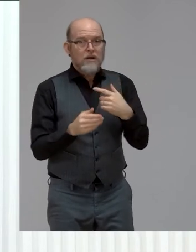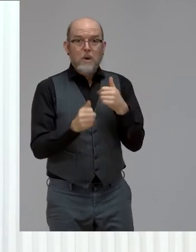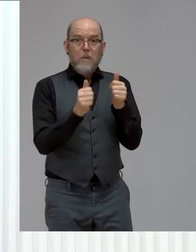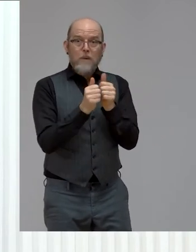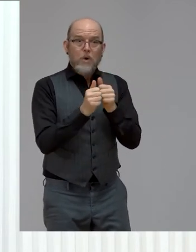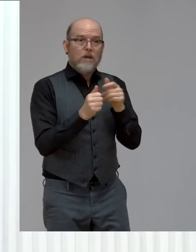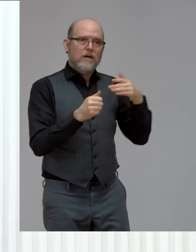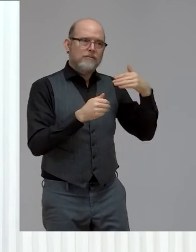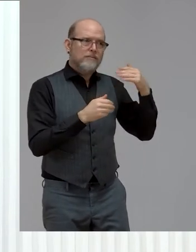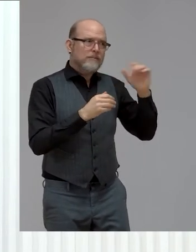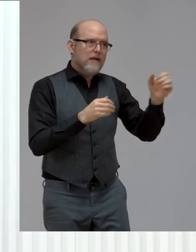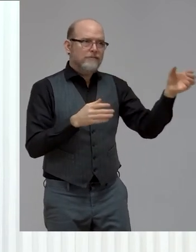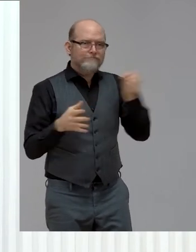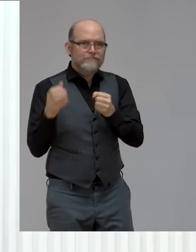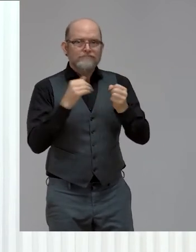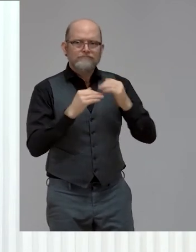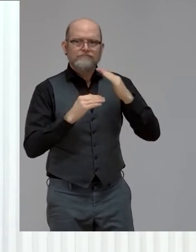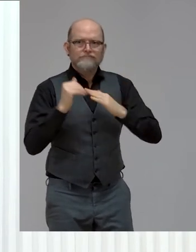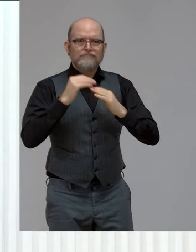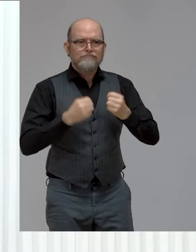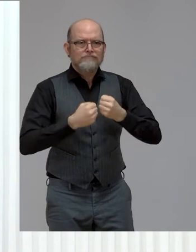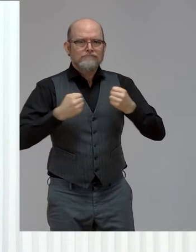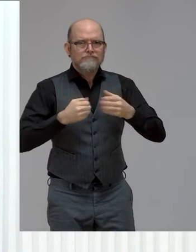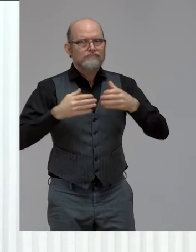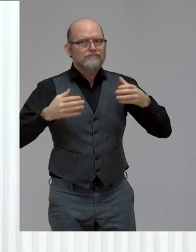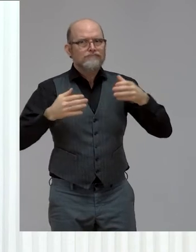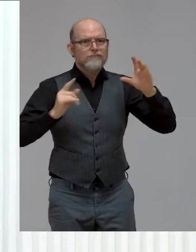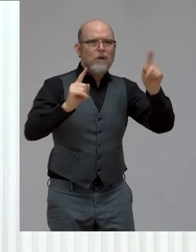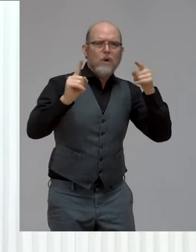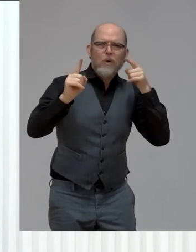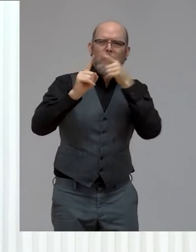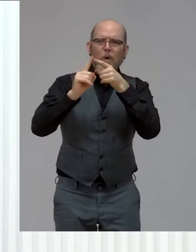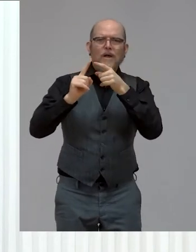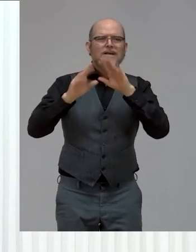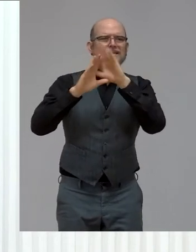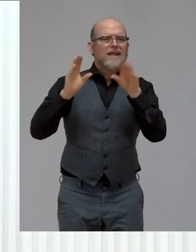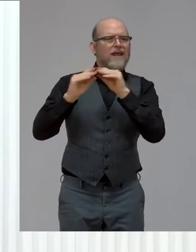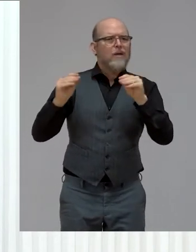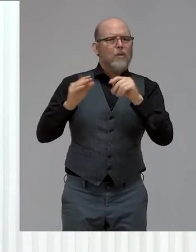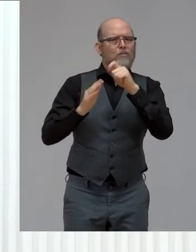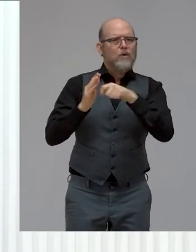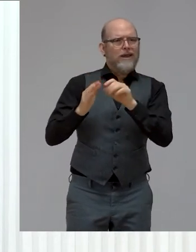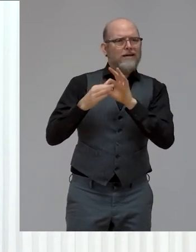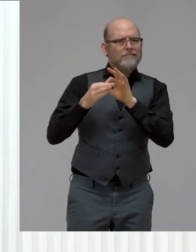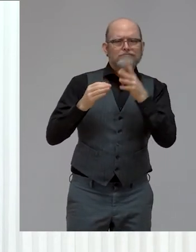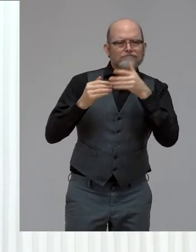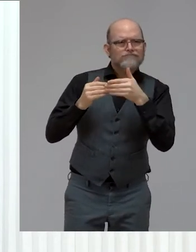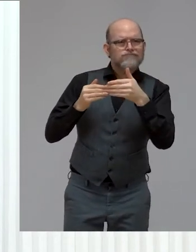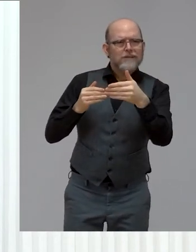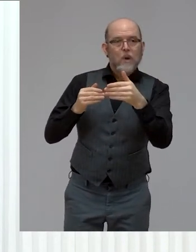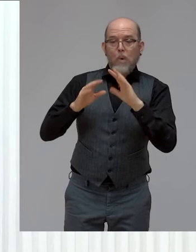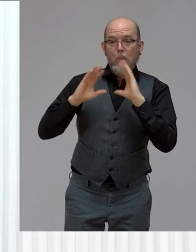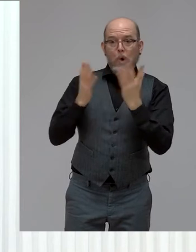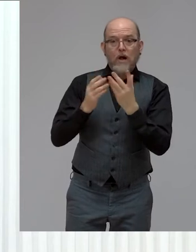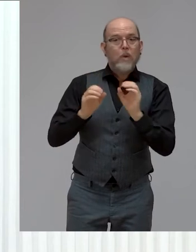support the mission of the Zero Project for a world without barriers. And so,